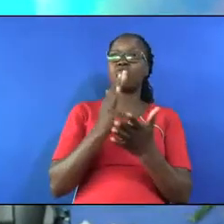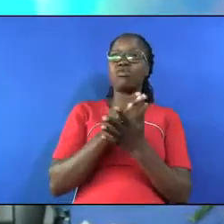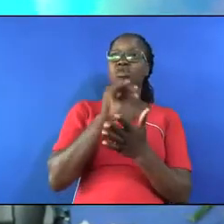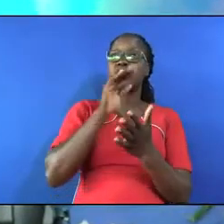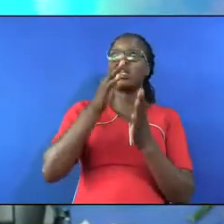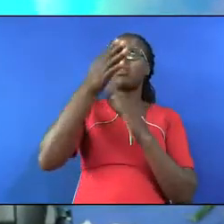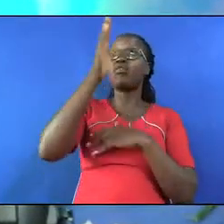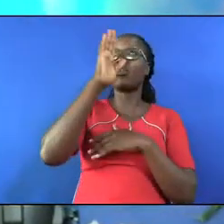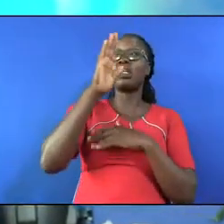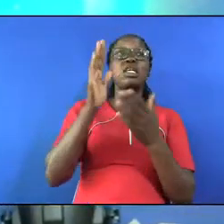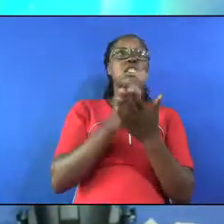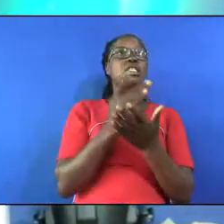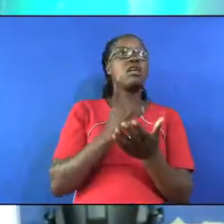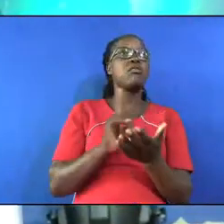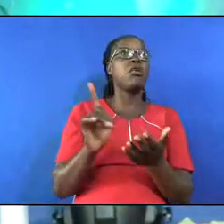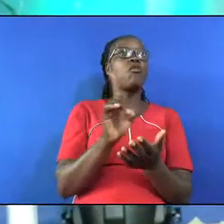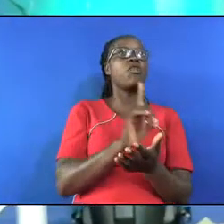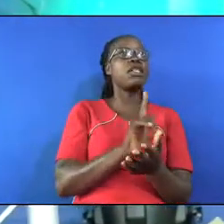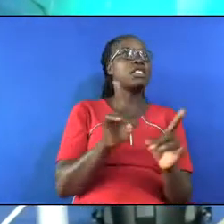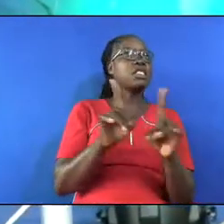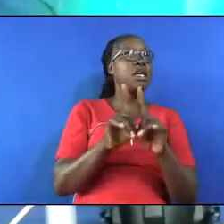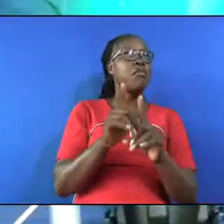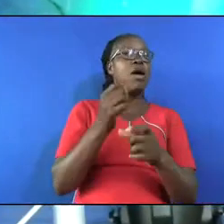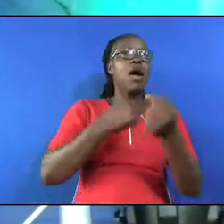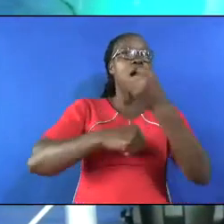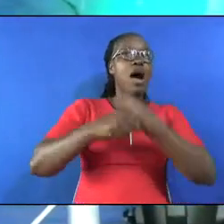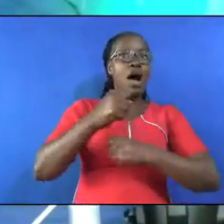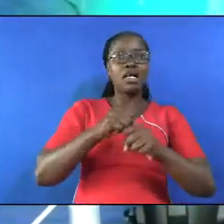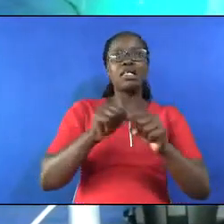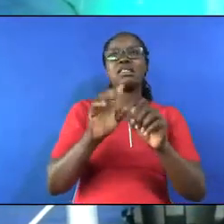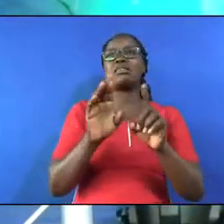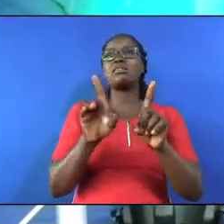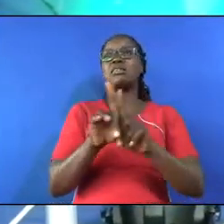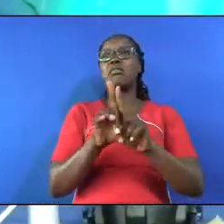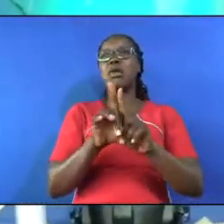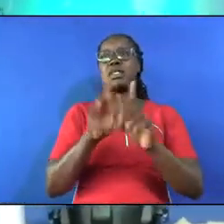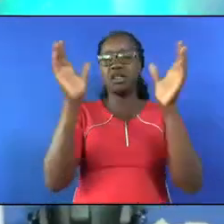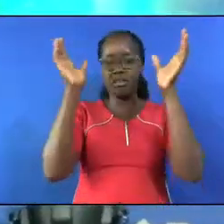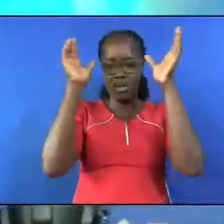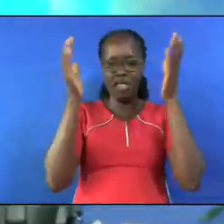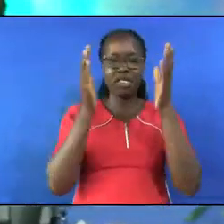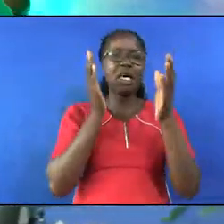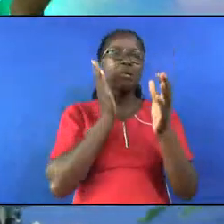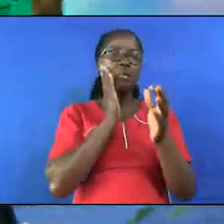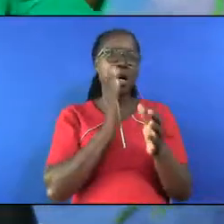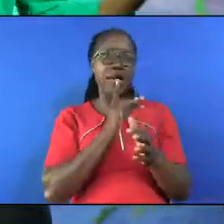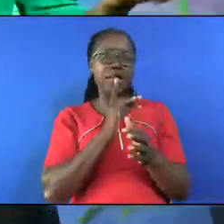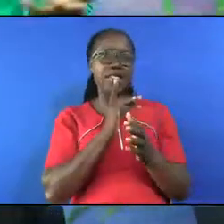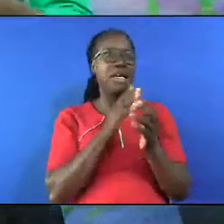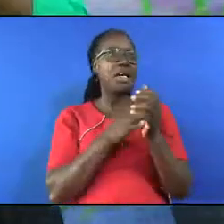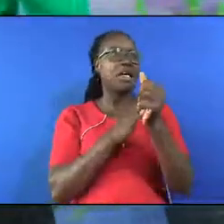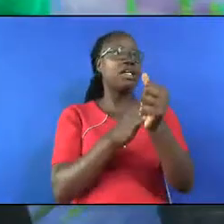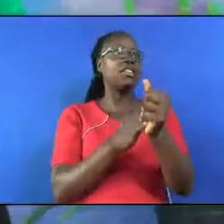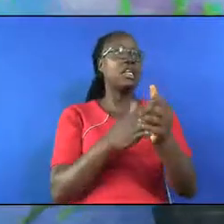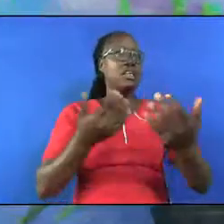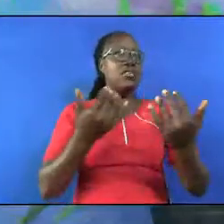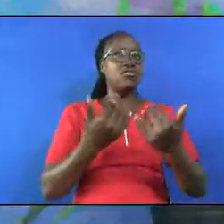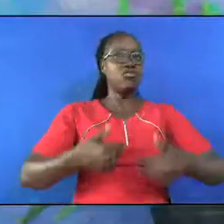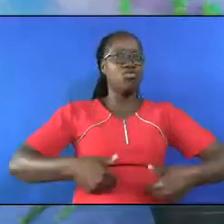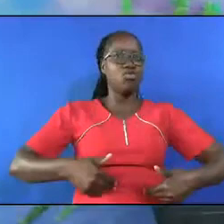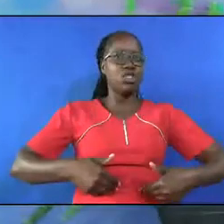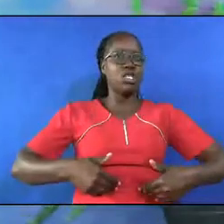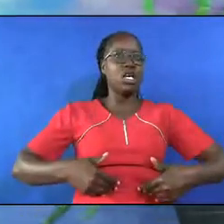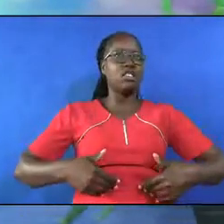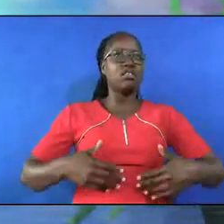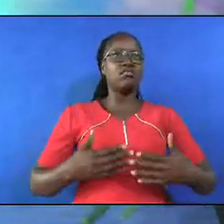God. Some of us today act like the Pharisees, parents, guardians, you know, youths and people who